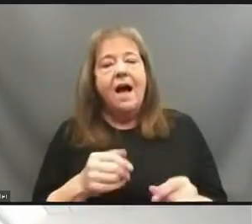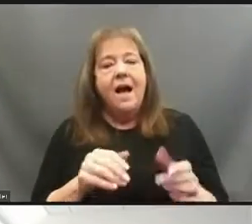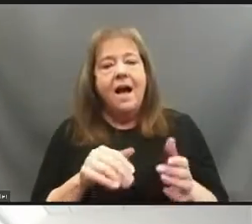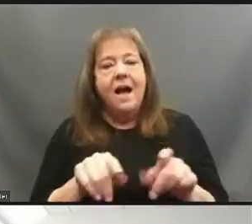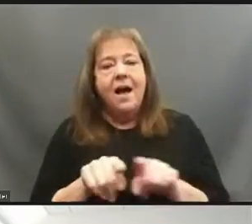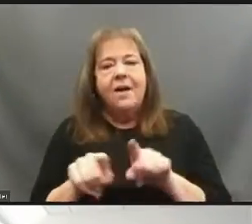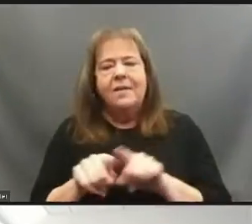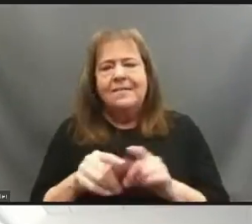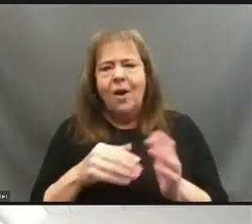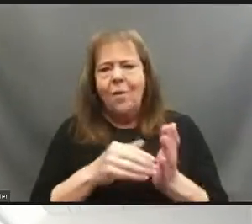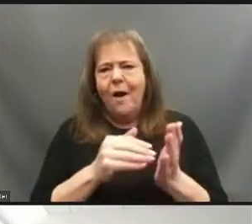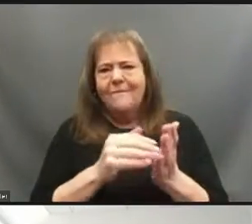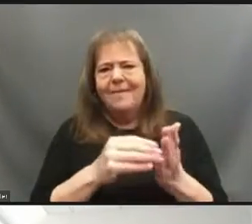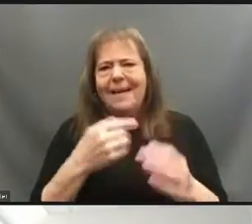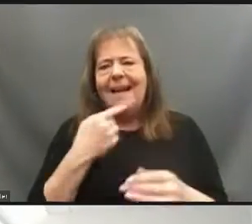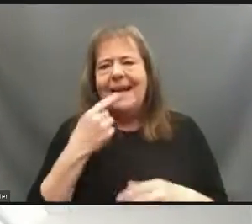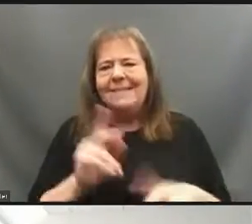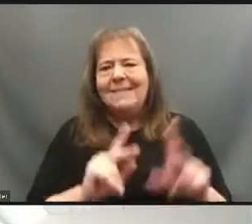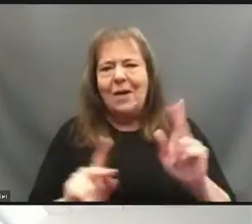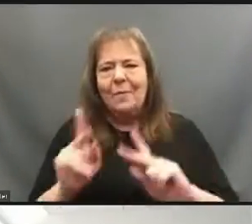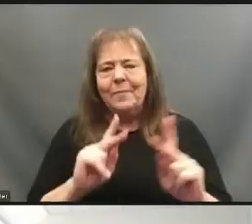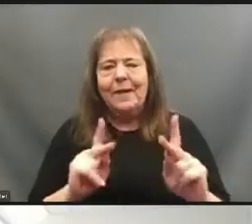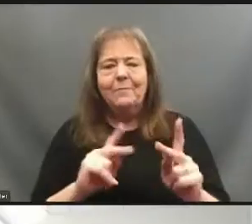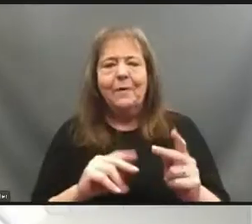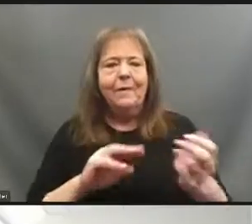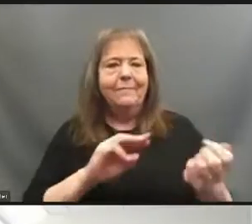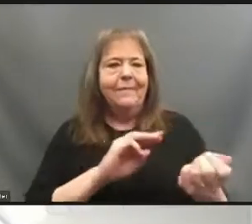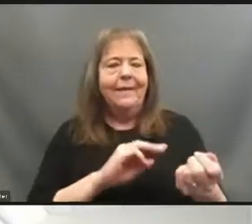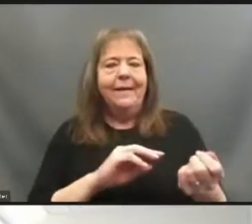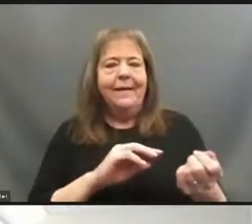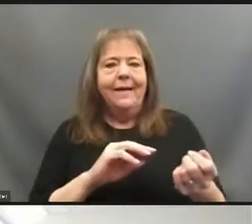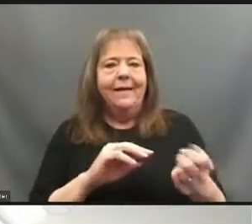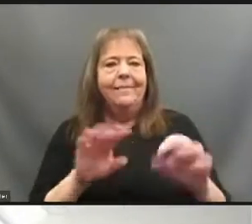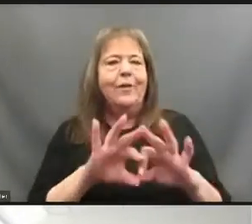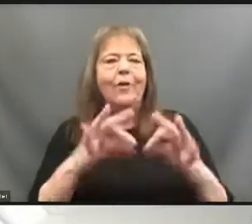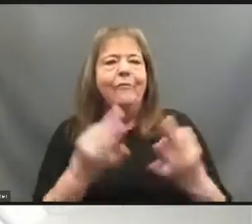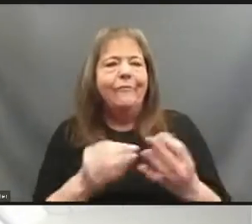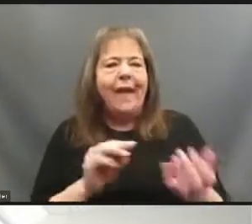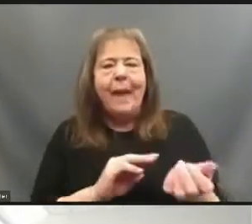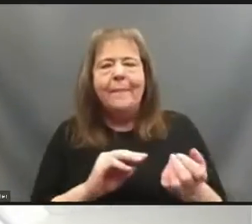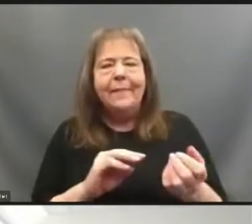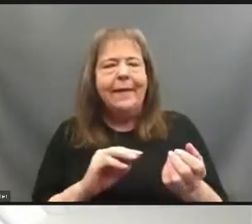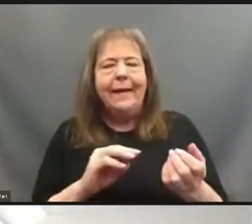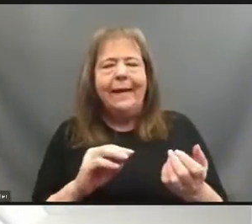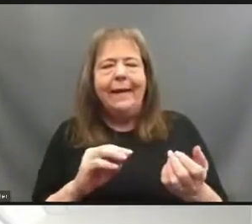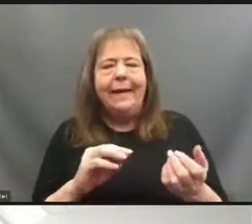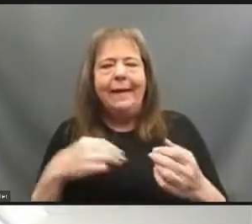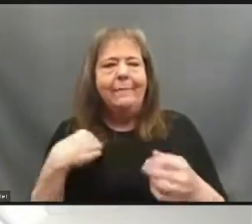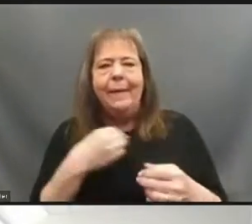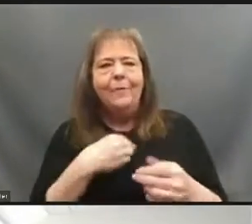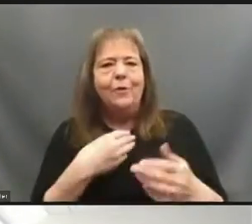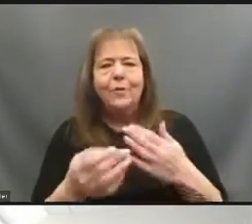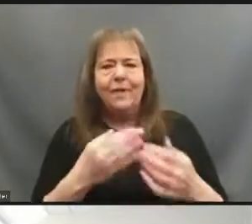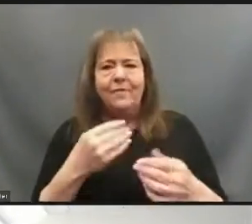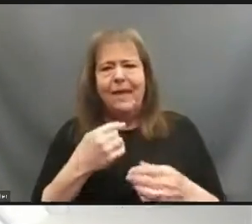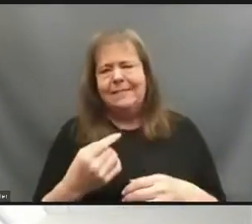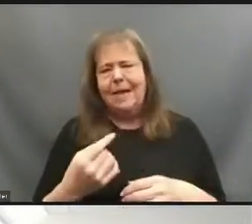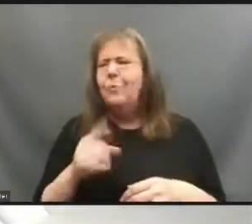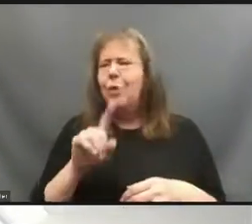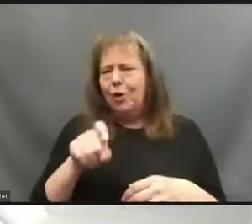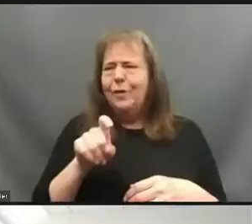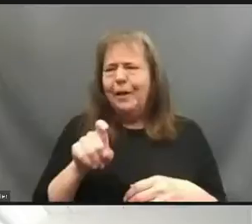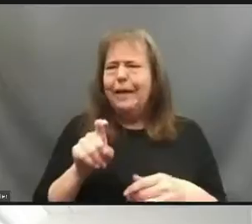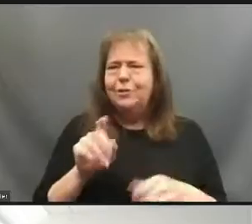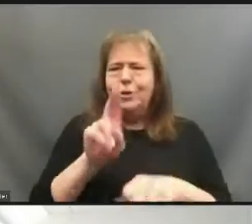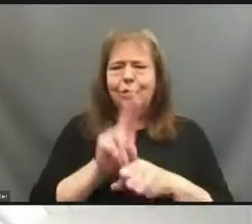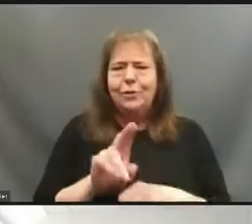our providers or folks or family members, whoever it is that's suggesting to me that we really ought to be thinking about ivermectin,